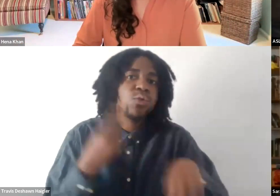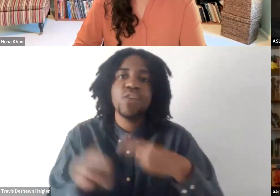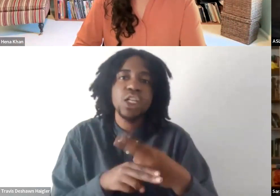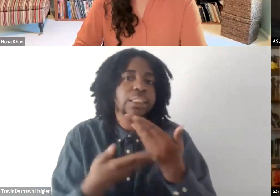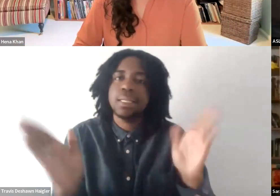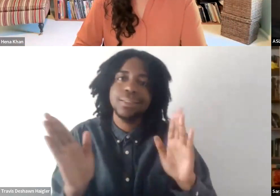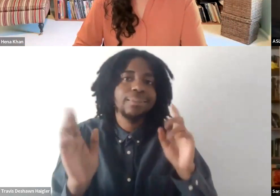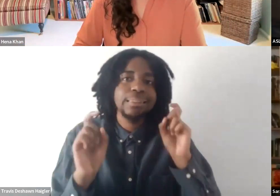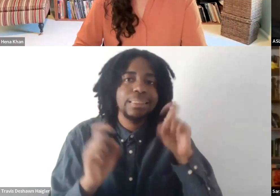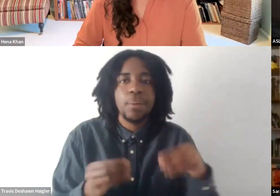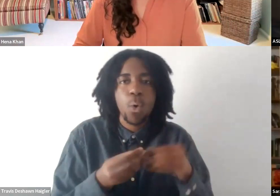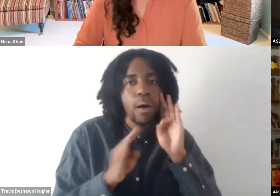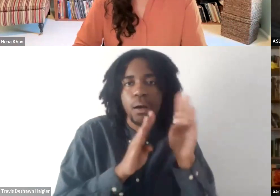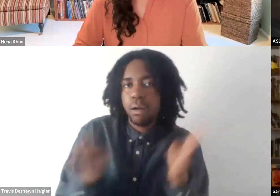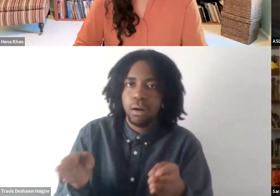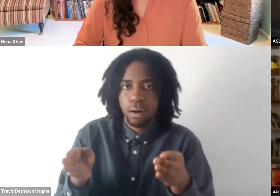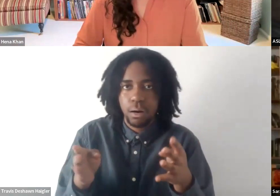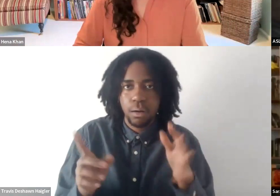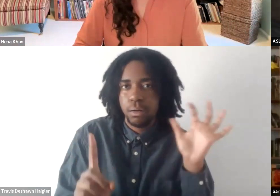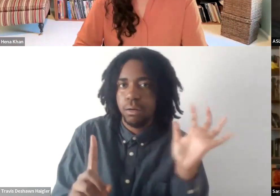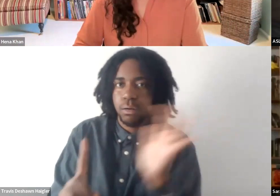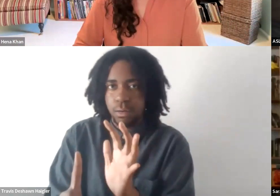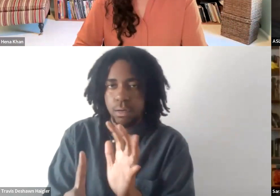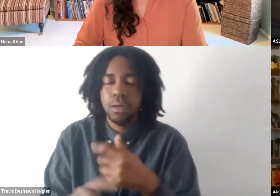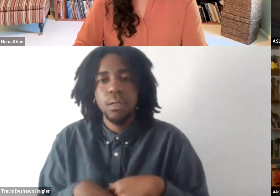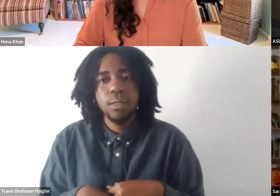somehow. And I feel like it's hard when you have,